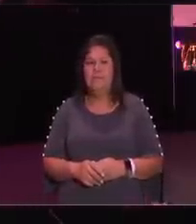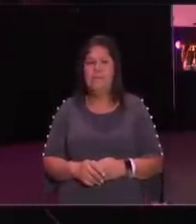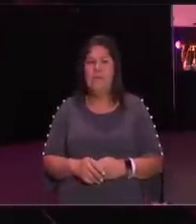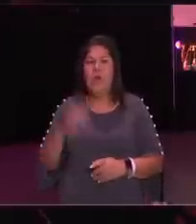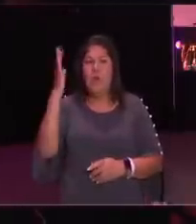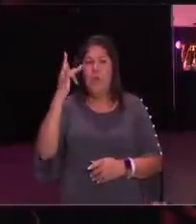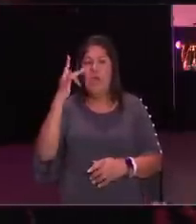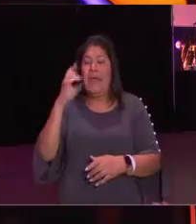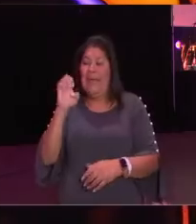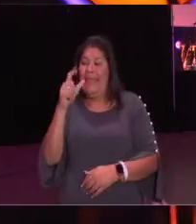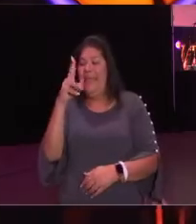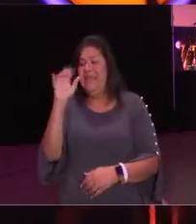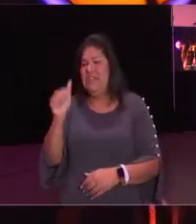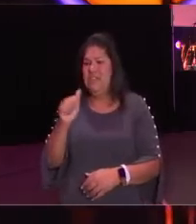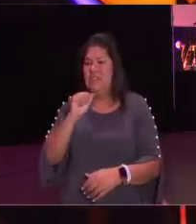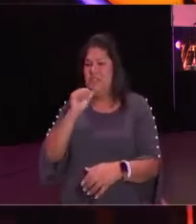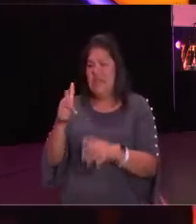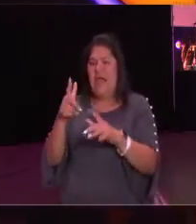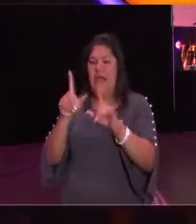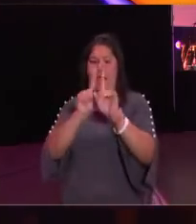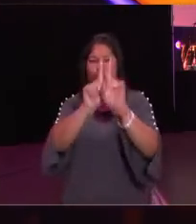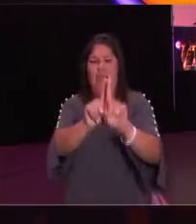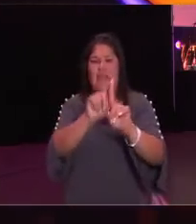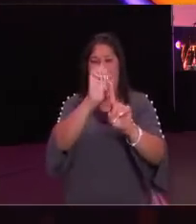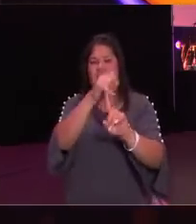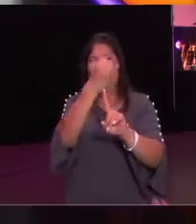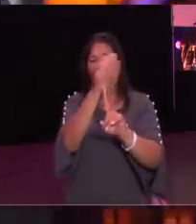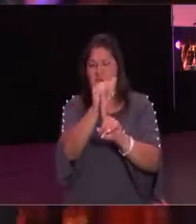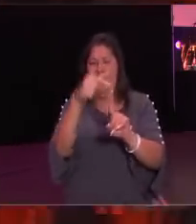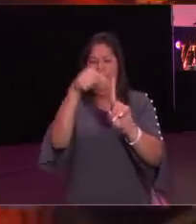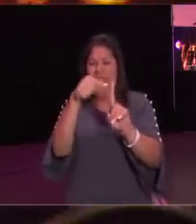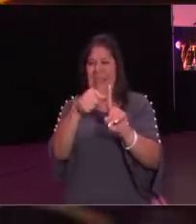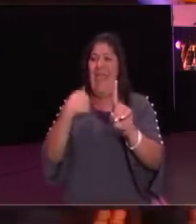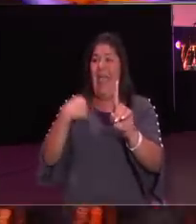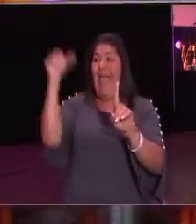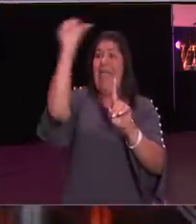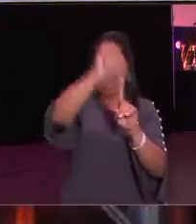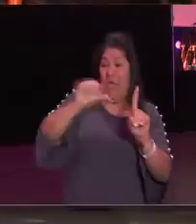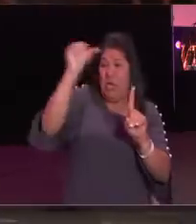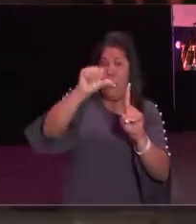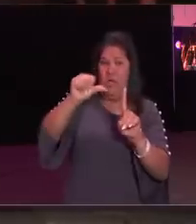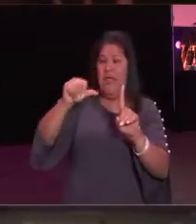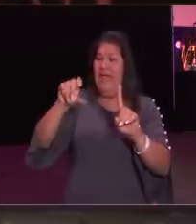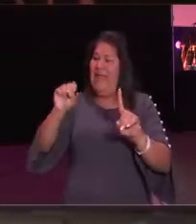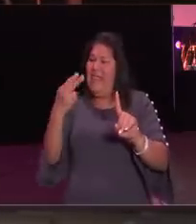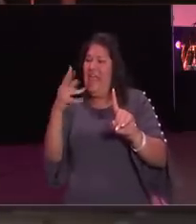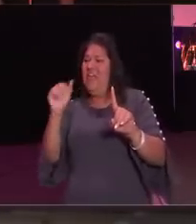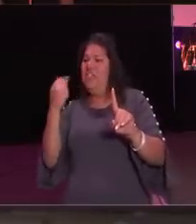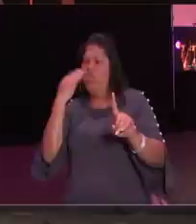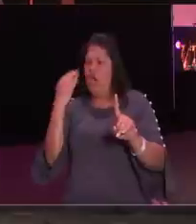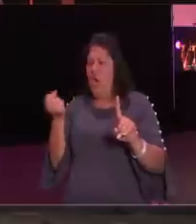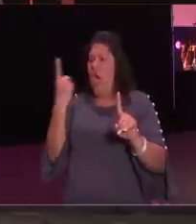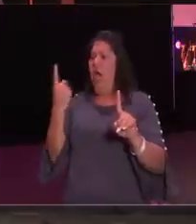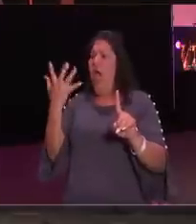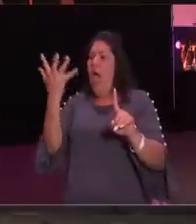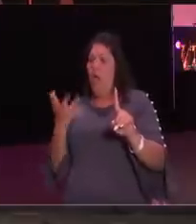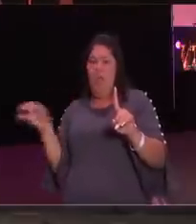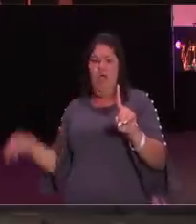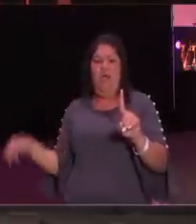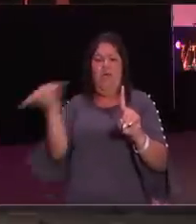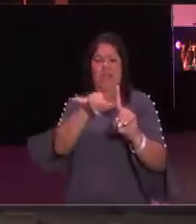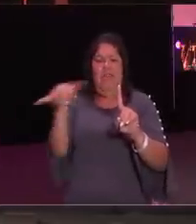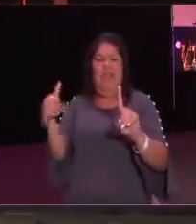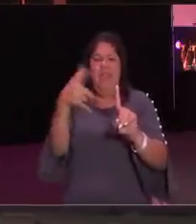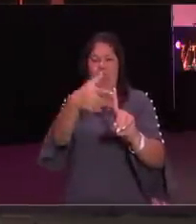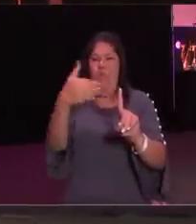That's why Elisha didn't leave Elijah, because he had it. And Elisha said, I want what